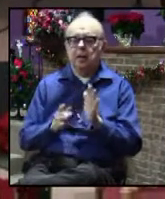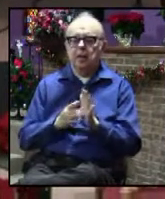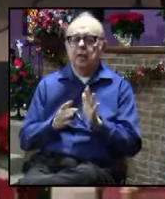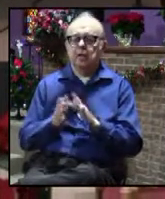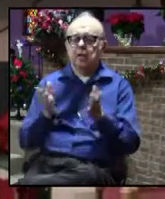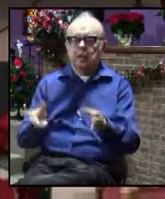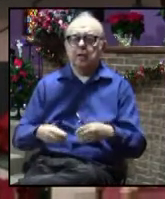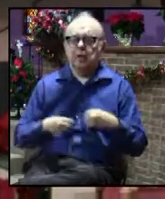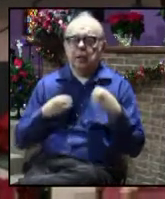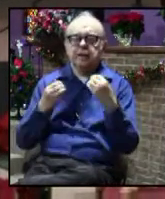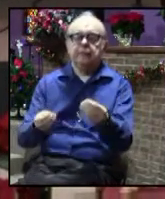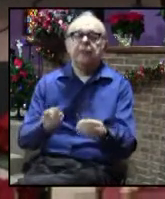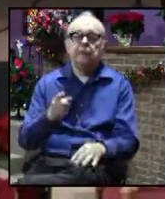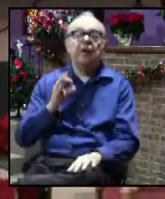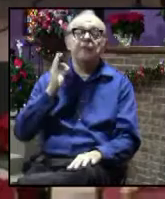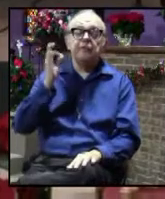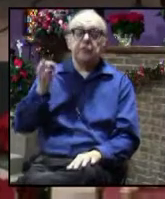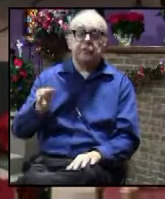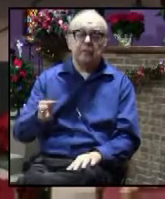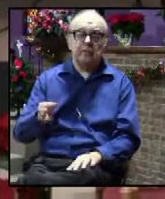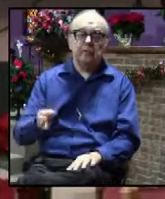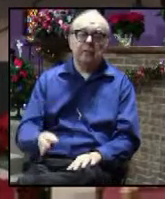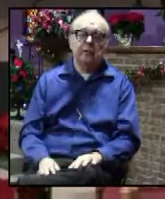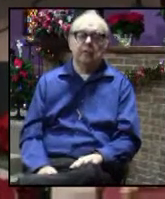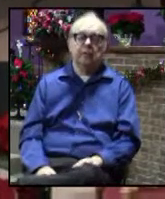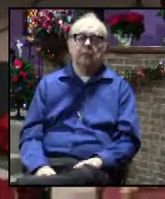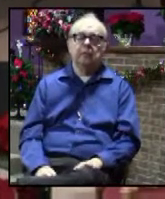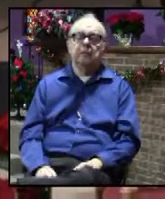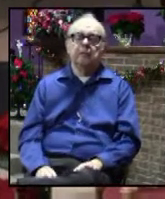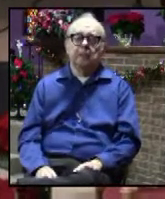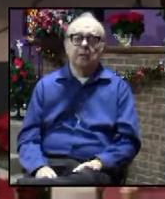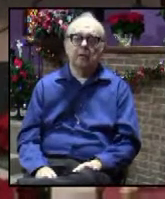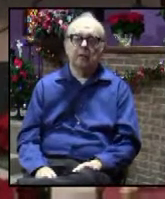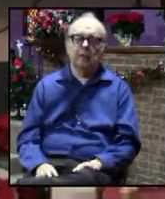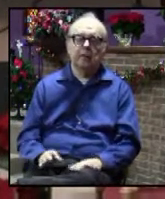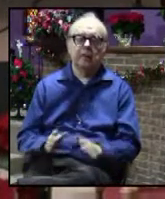wants to give you a future. Amen.